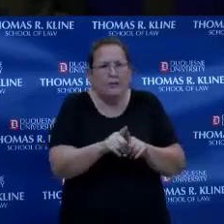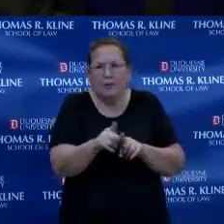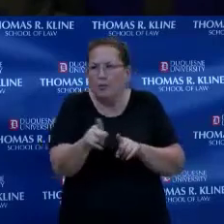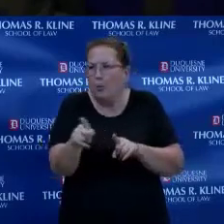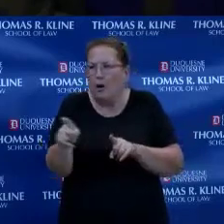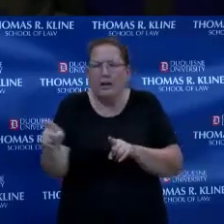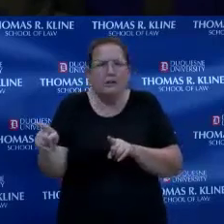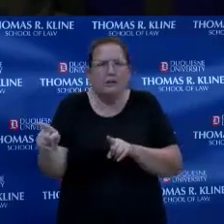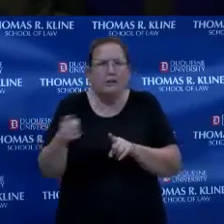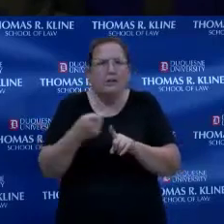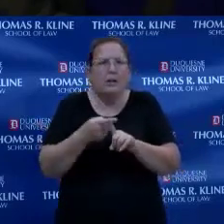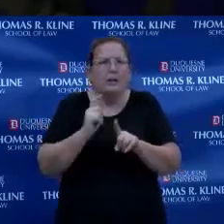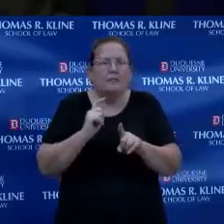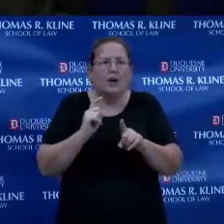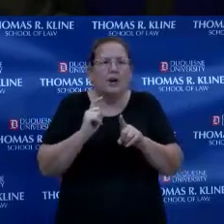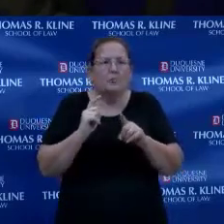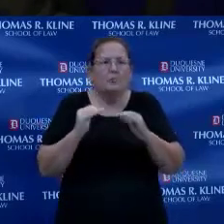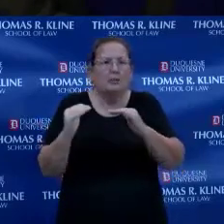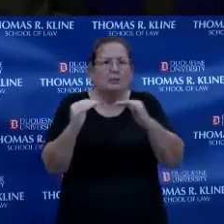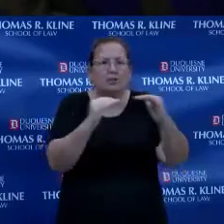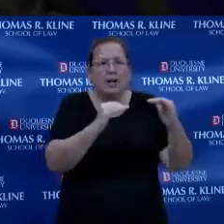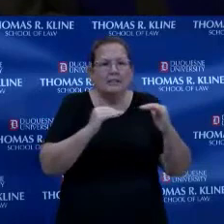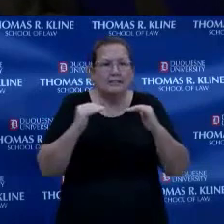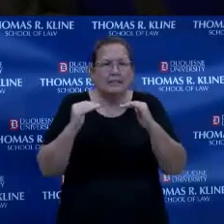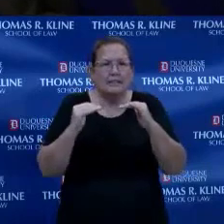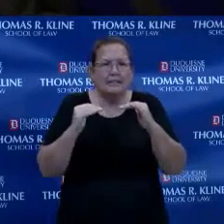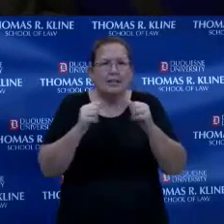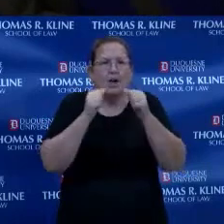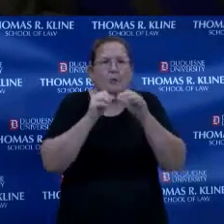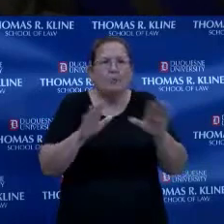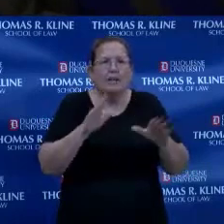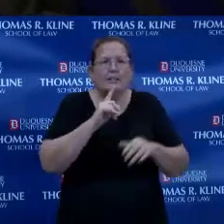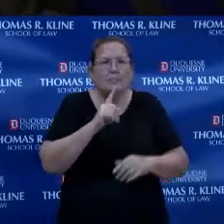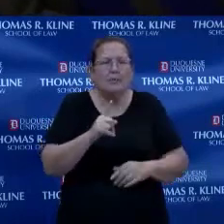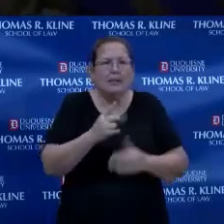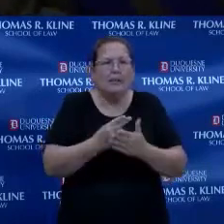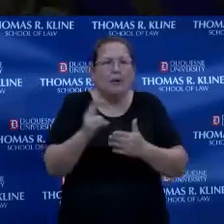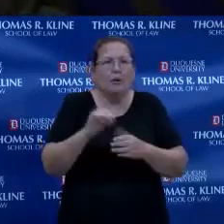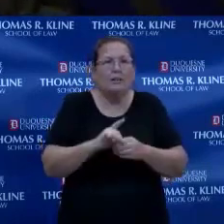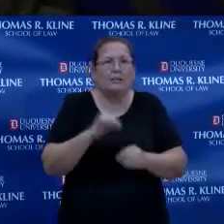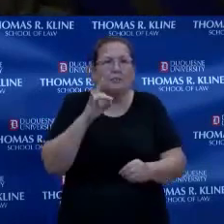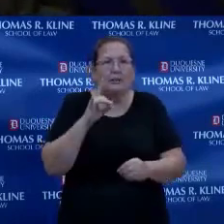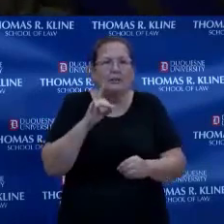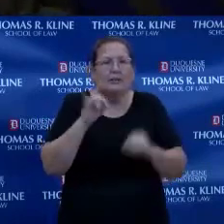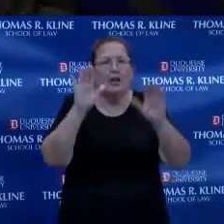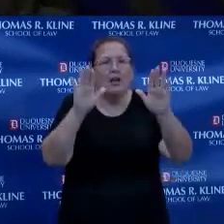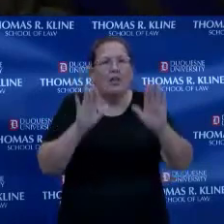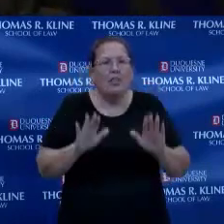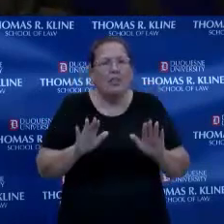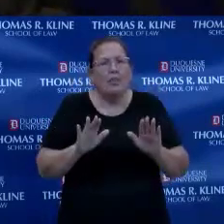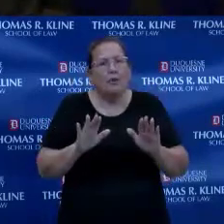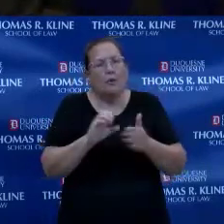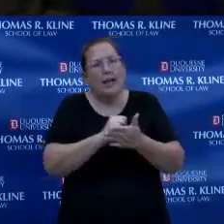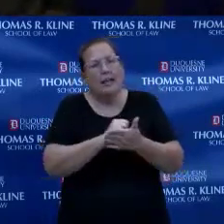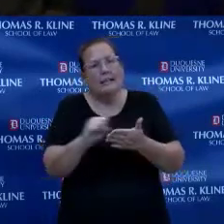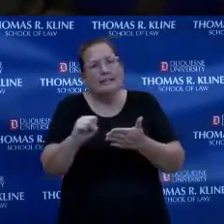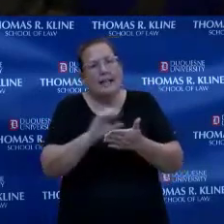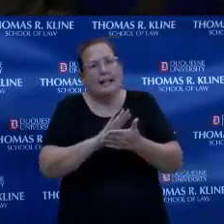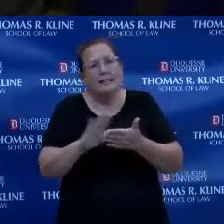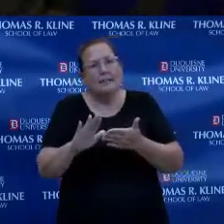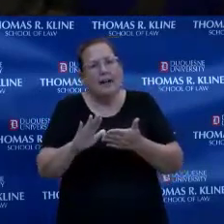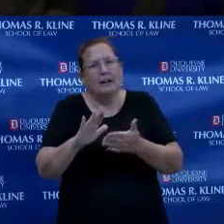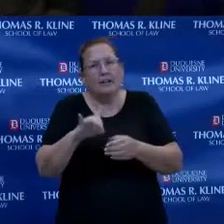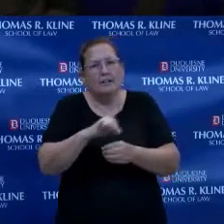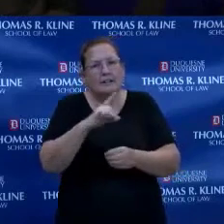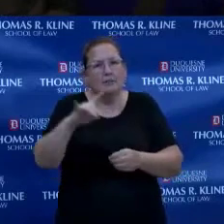of justice. Blessed be the Holy Spirit, the great sanctifier, for the Spirit has blessed